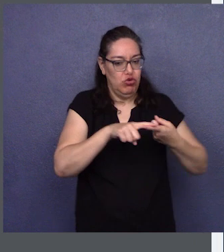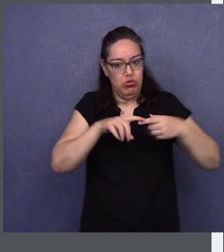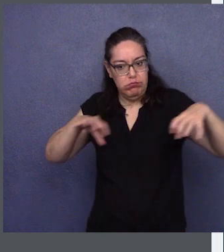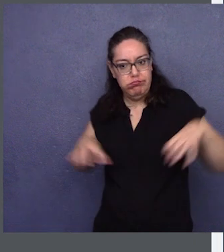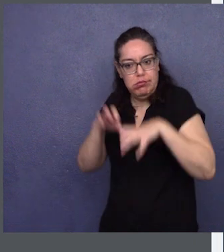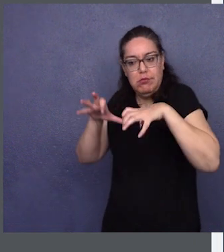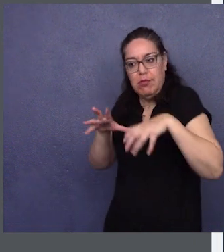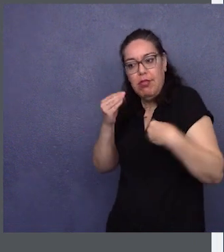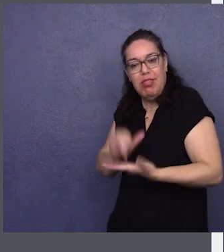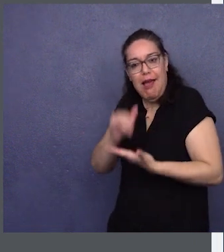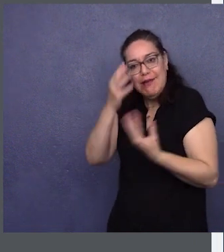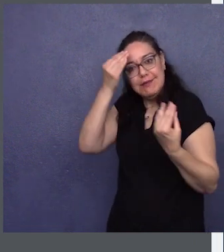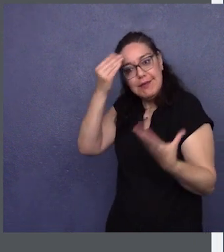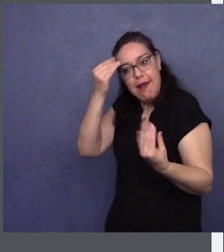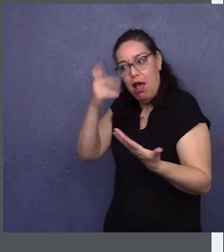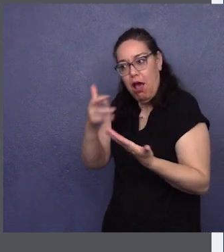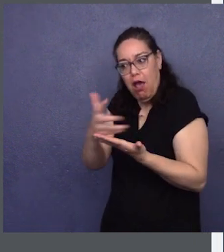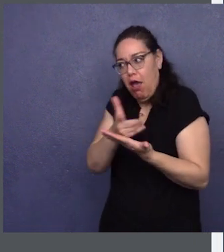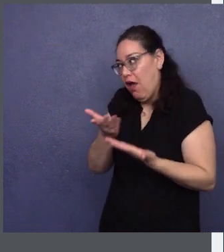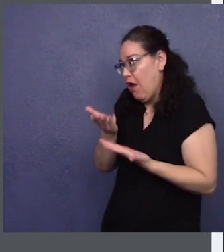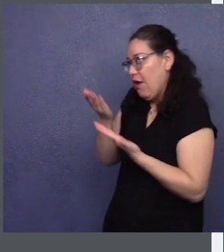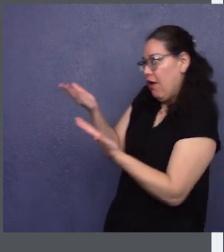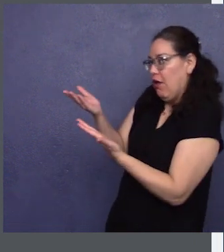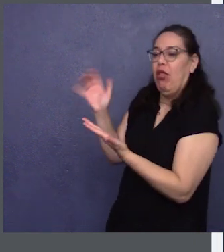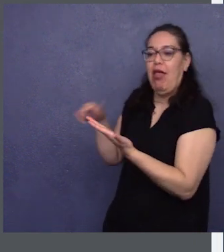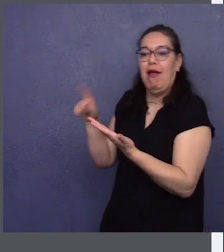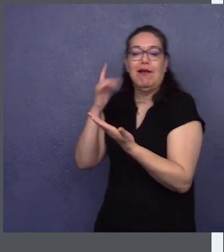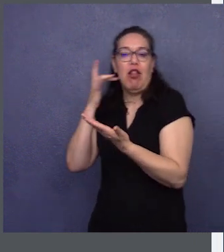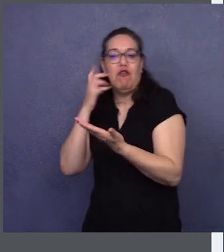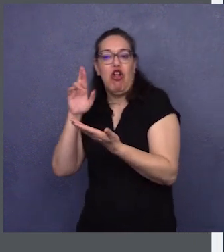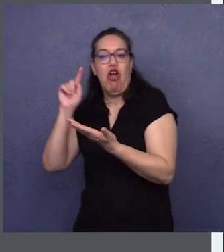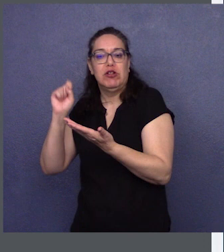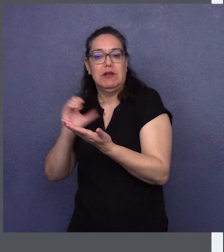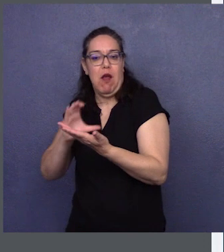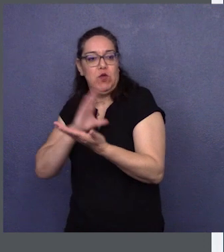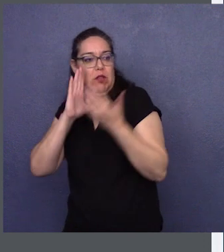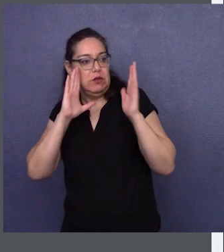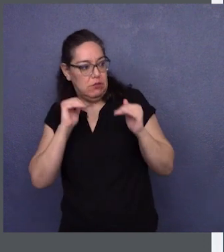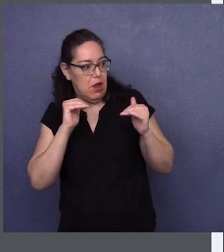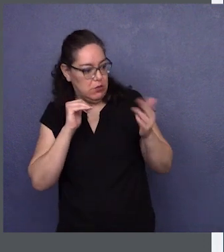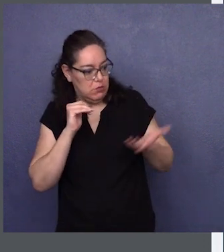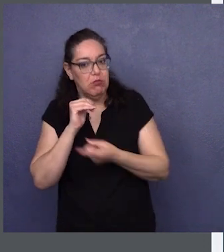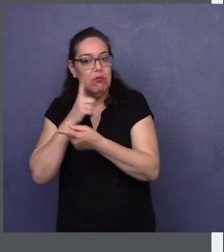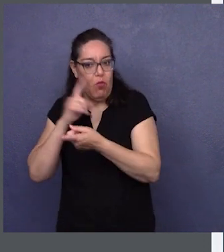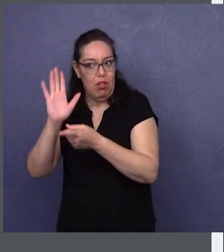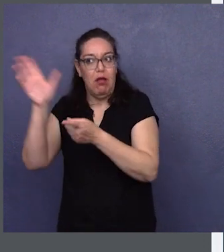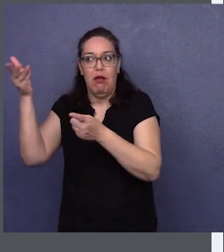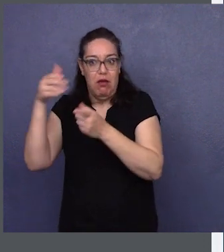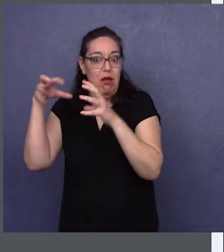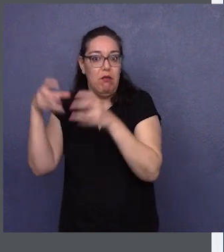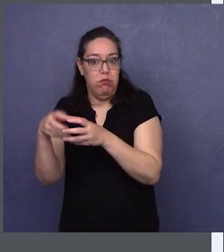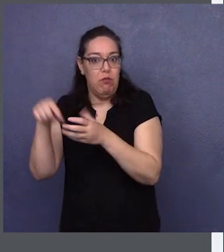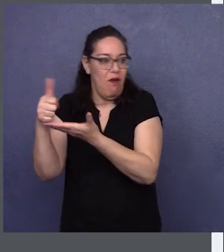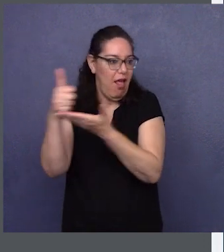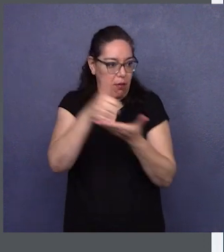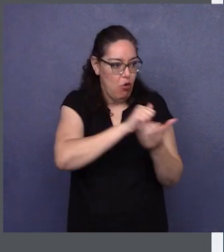deliver the data that is going to be expected by the California Arts Council. So not to worry about that. It's just